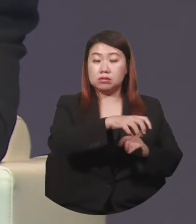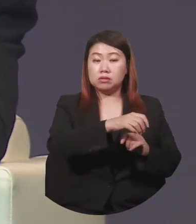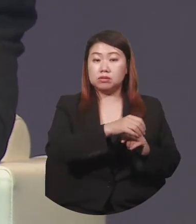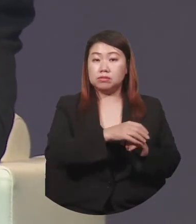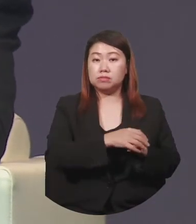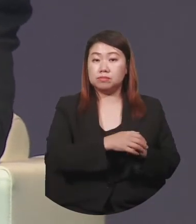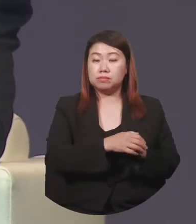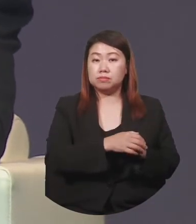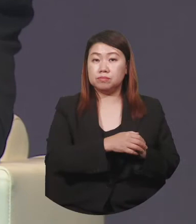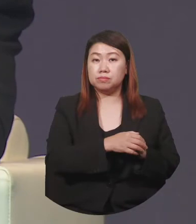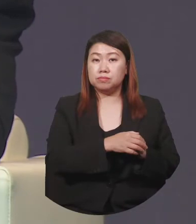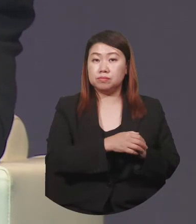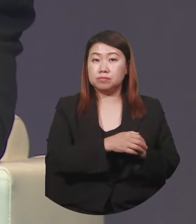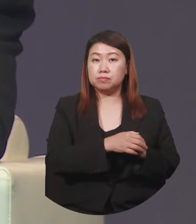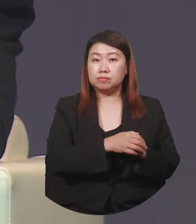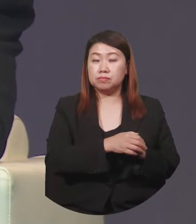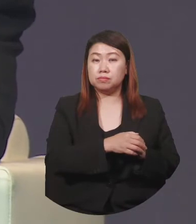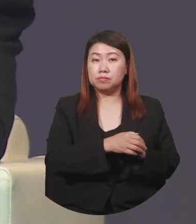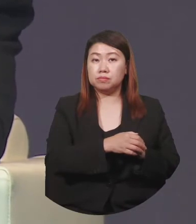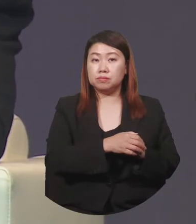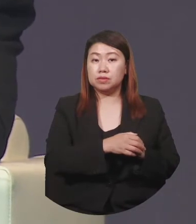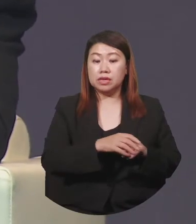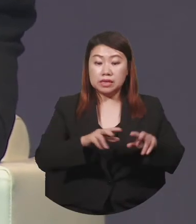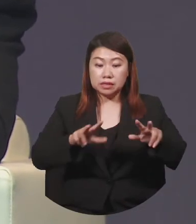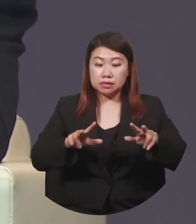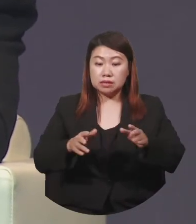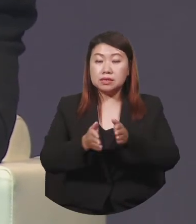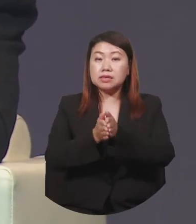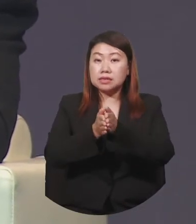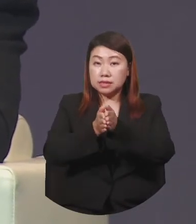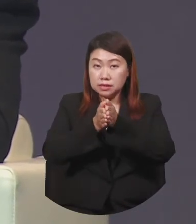in the future, and we hope